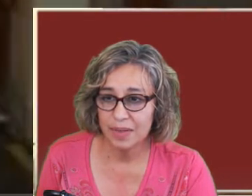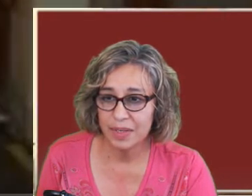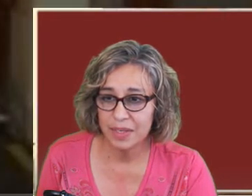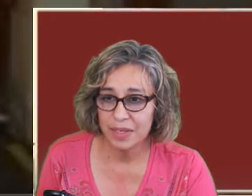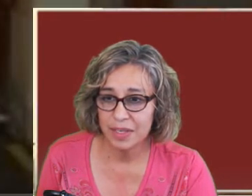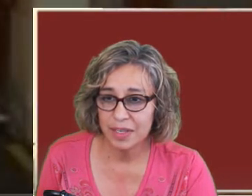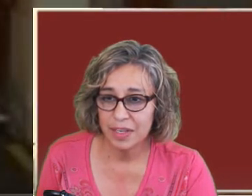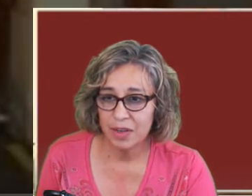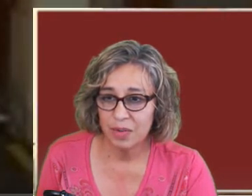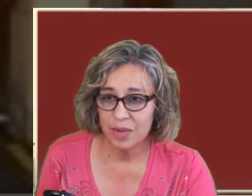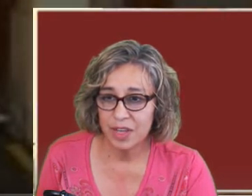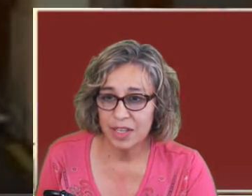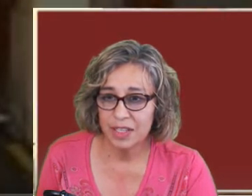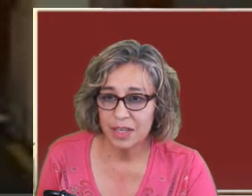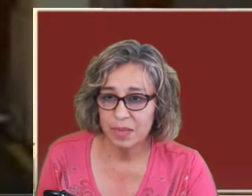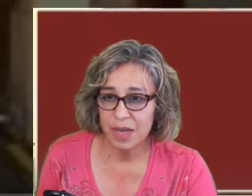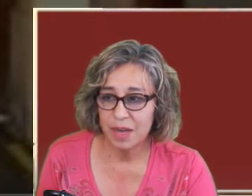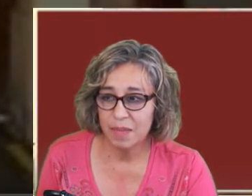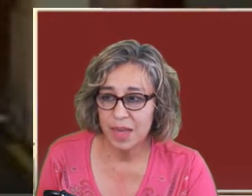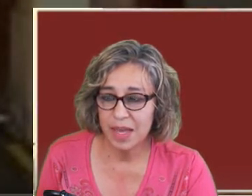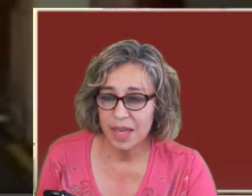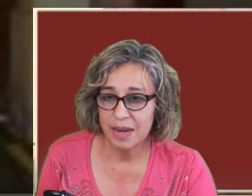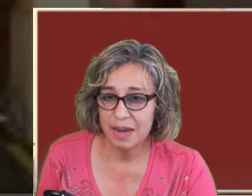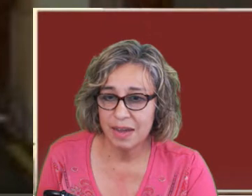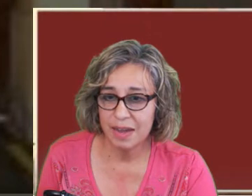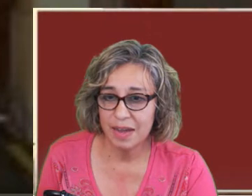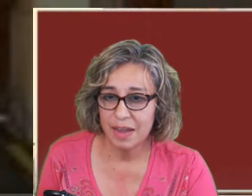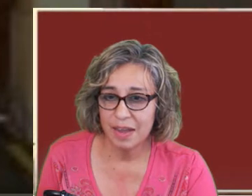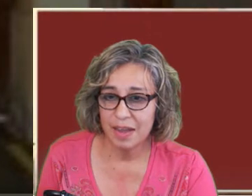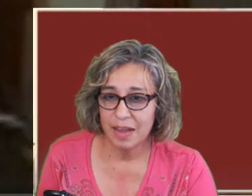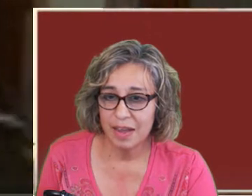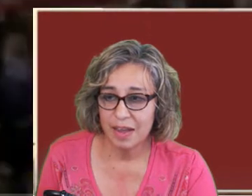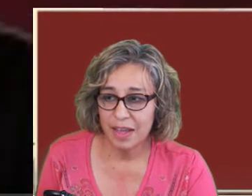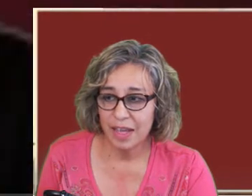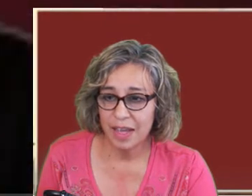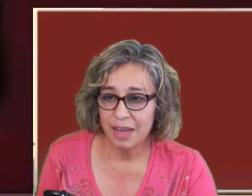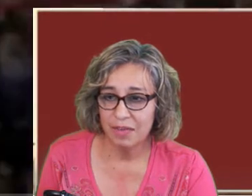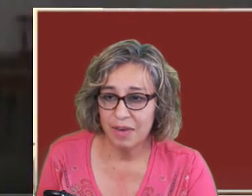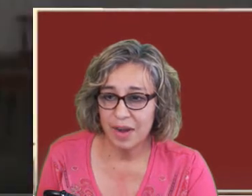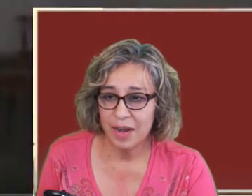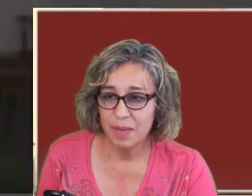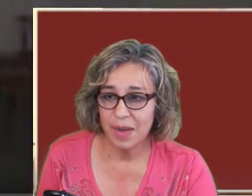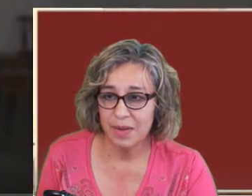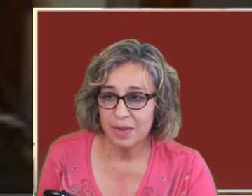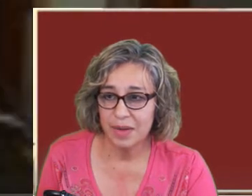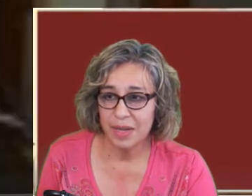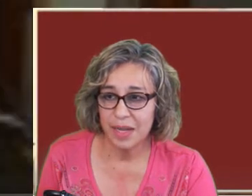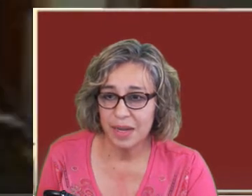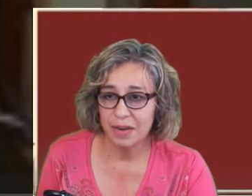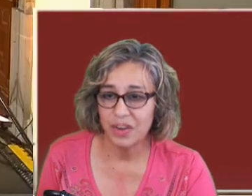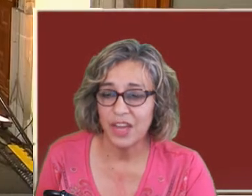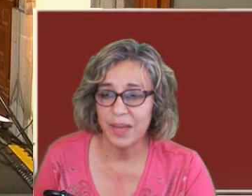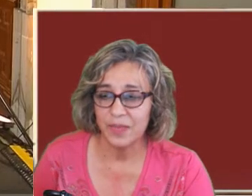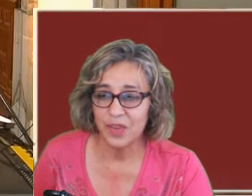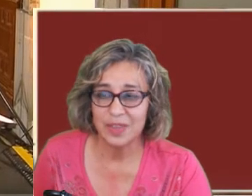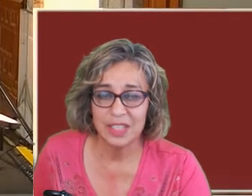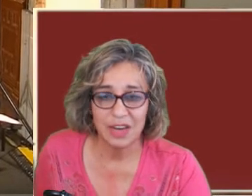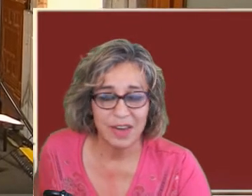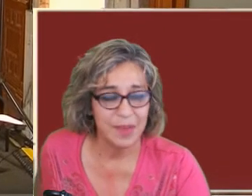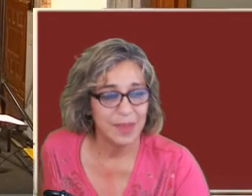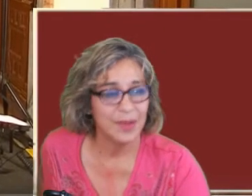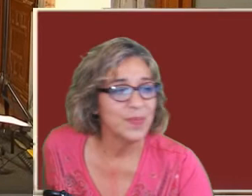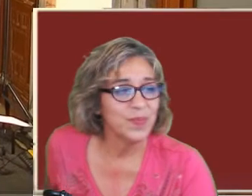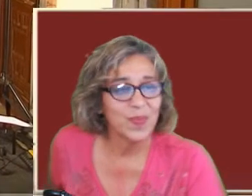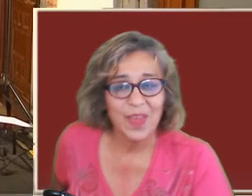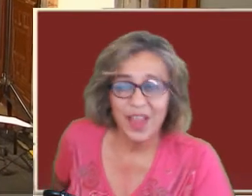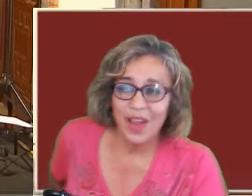about where you could see him come in. Okay, right about here. Okay, we'll start right